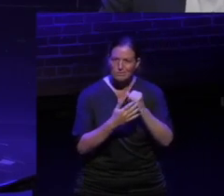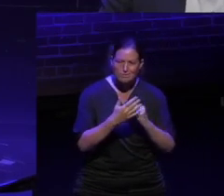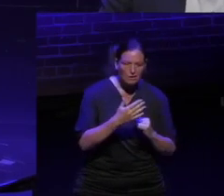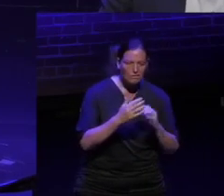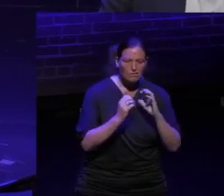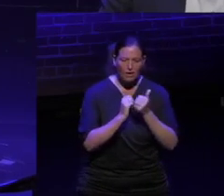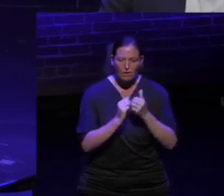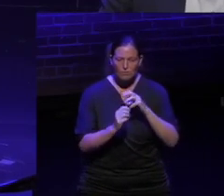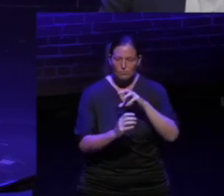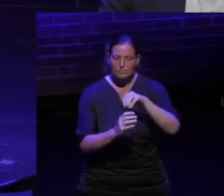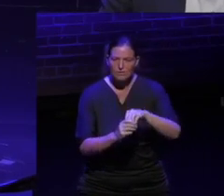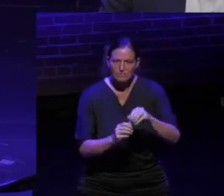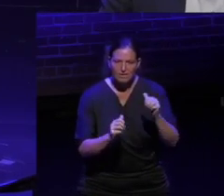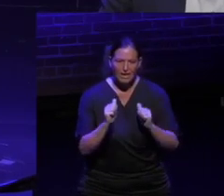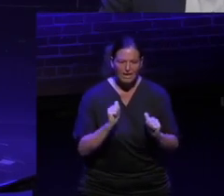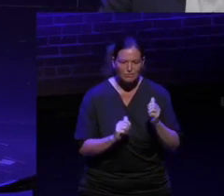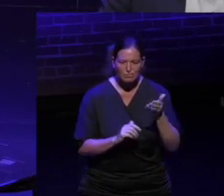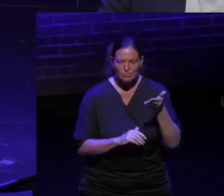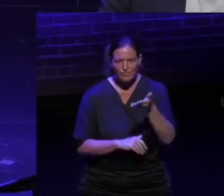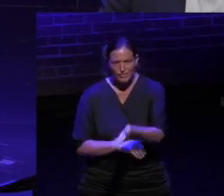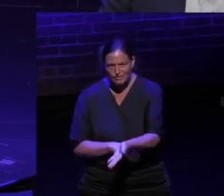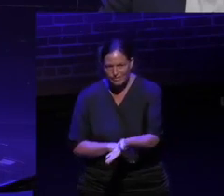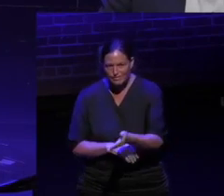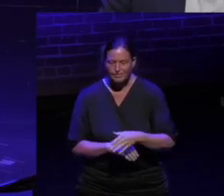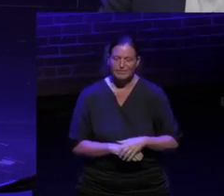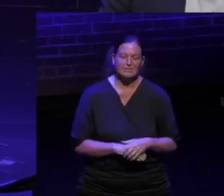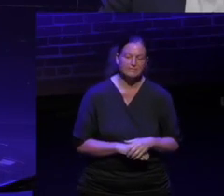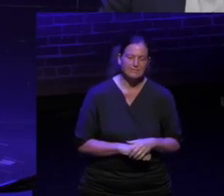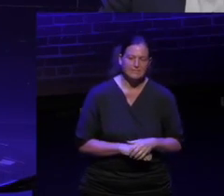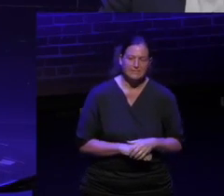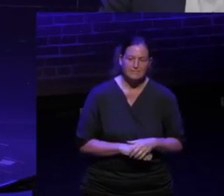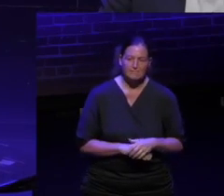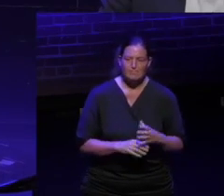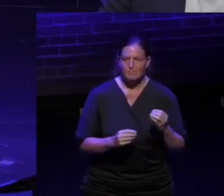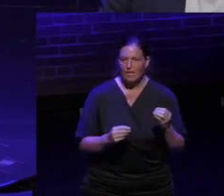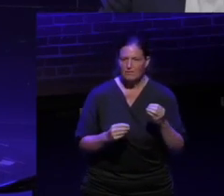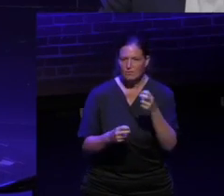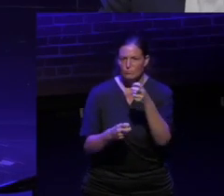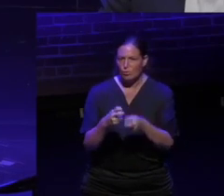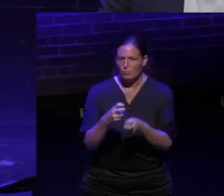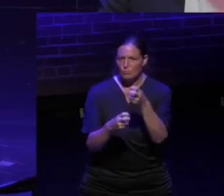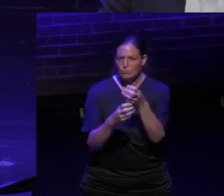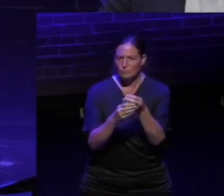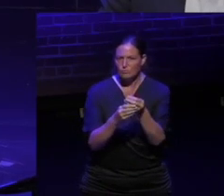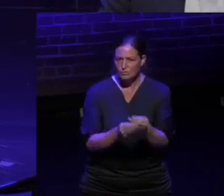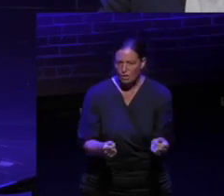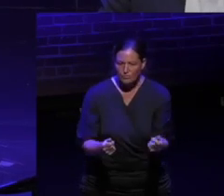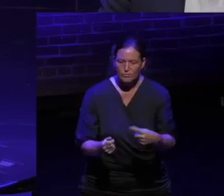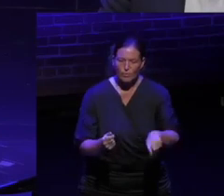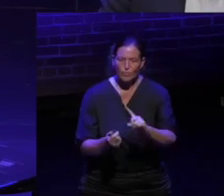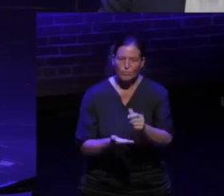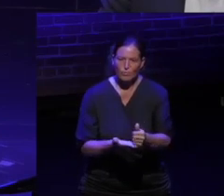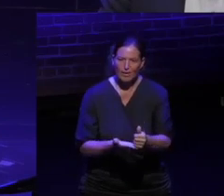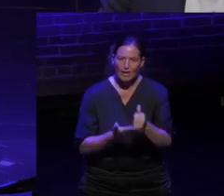do we engage artists at the table as problem solvers, as folks who help us